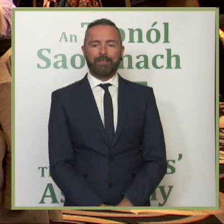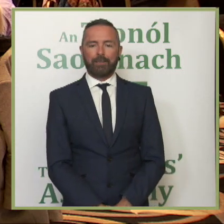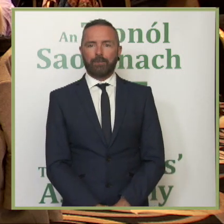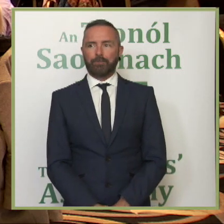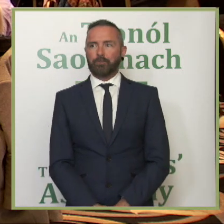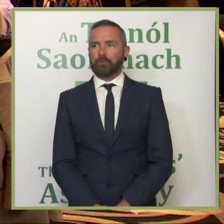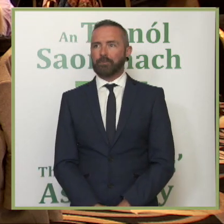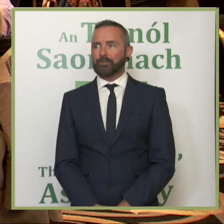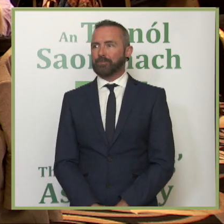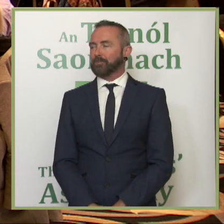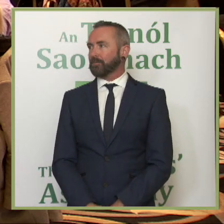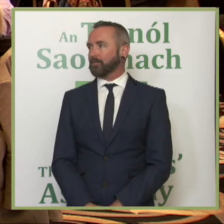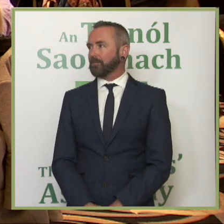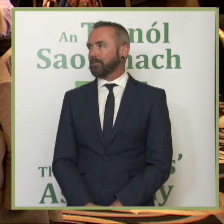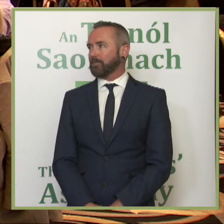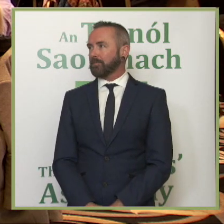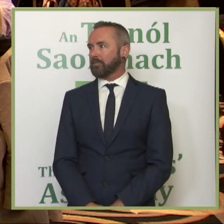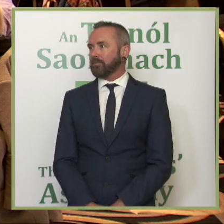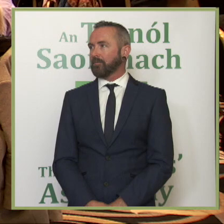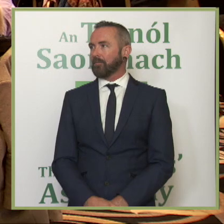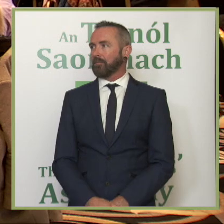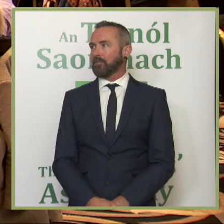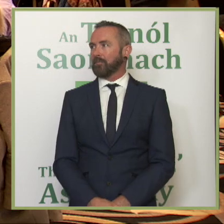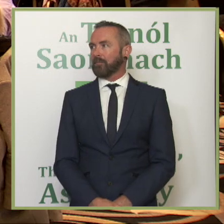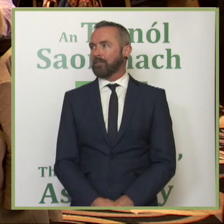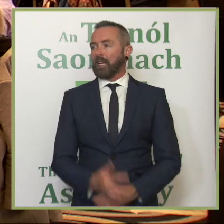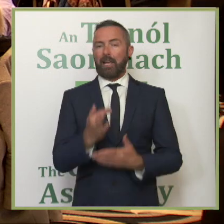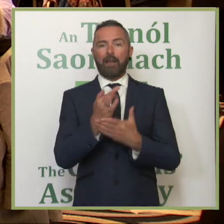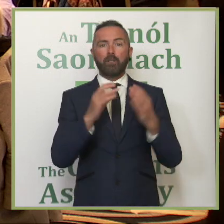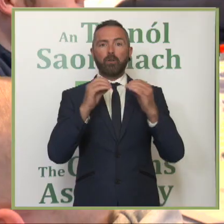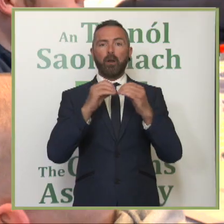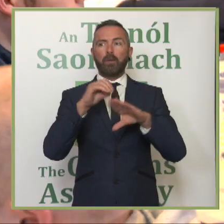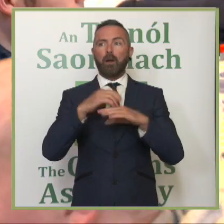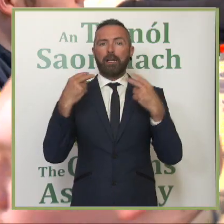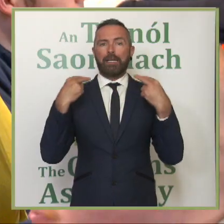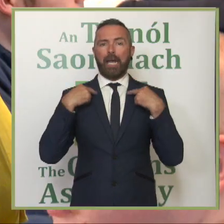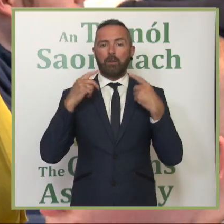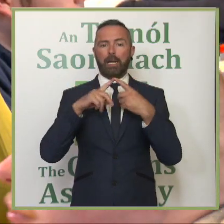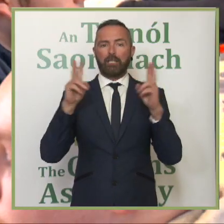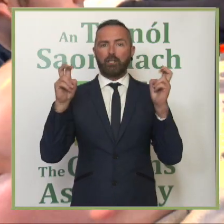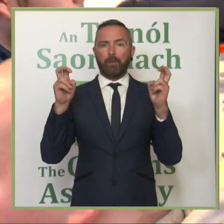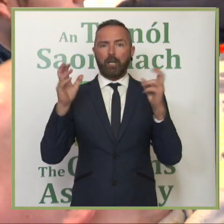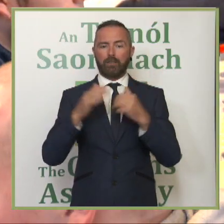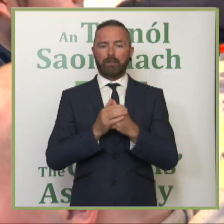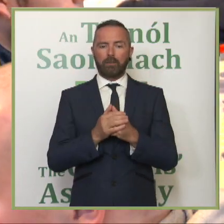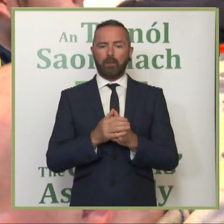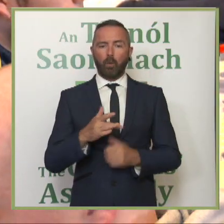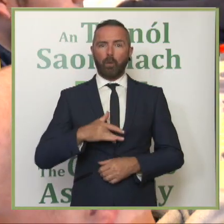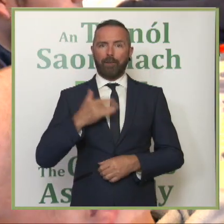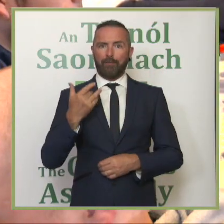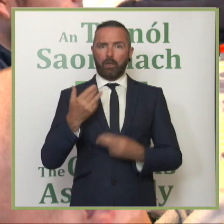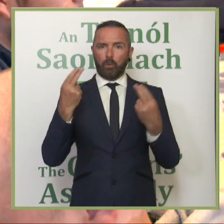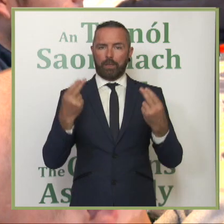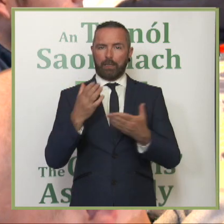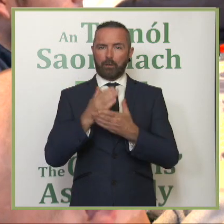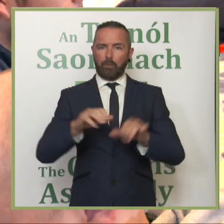Thank you. We have a couple of comments on language and terminology. We feel there is a need for agreed upon